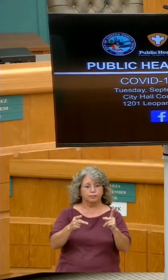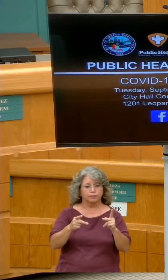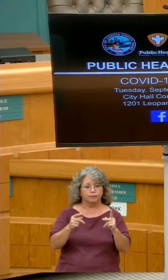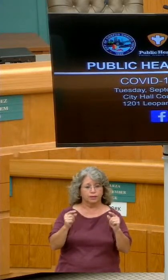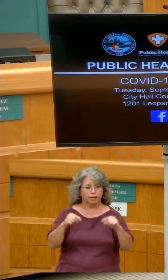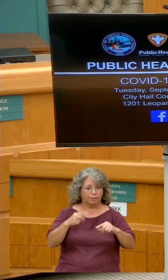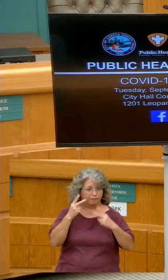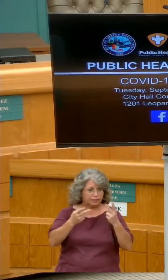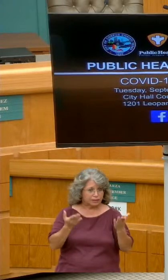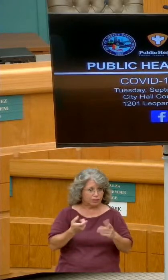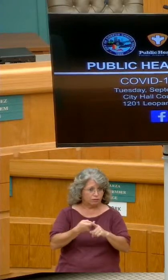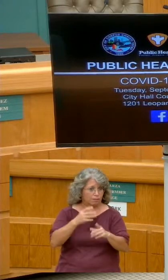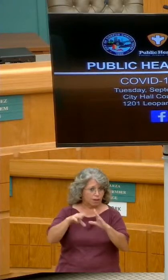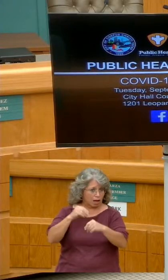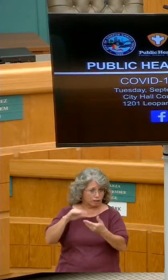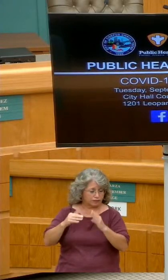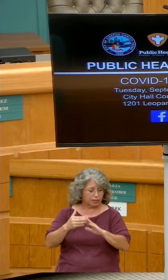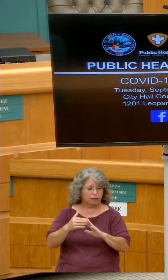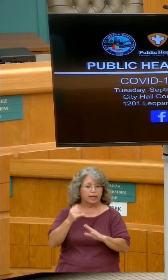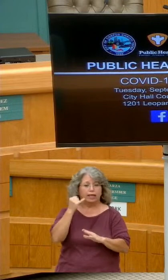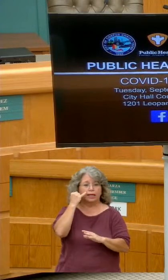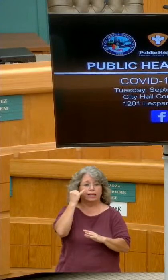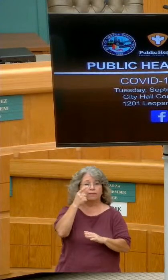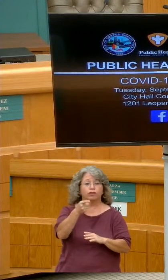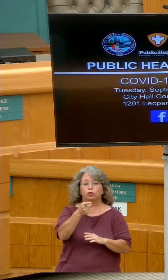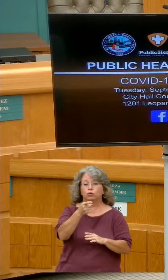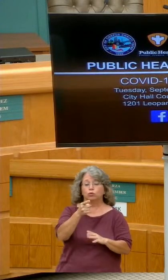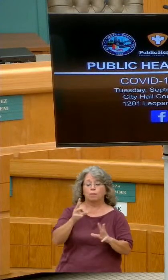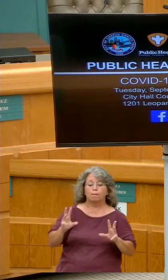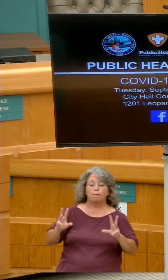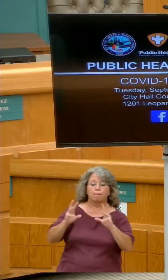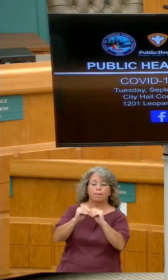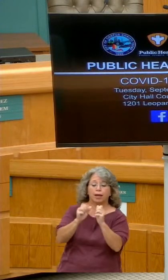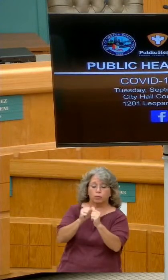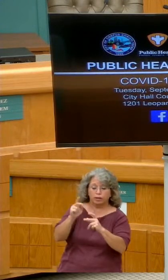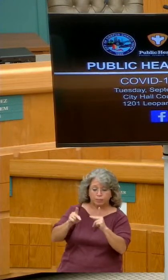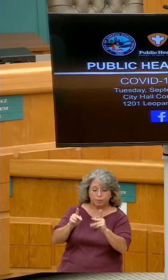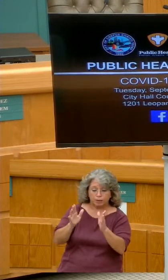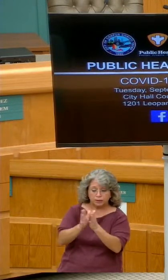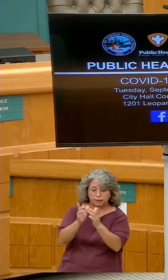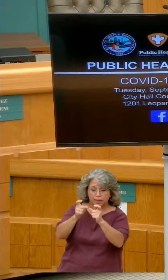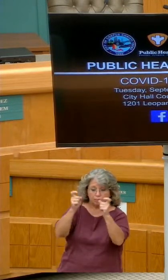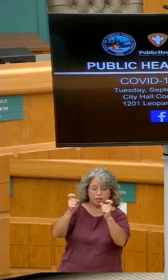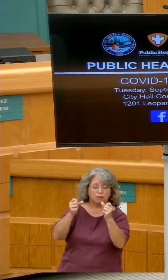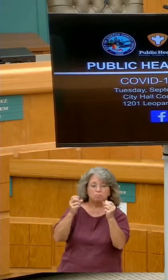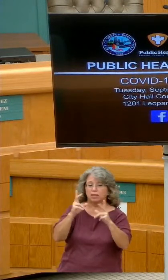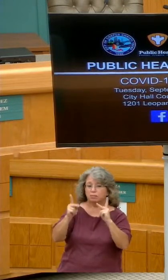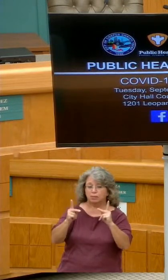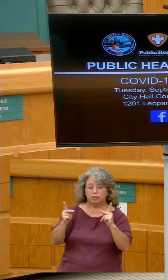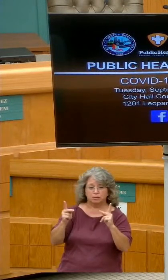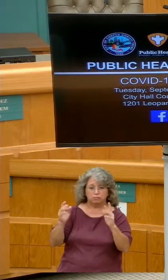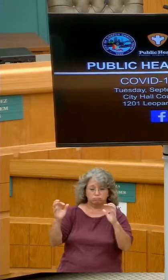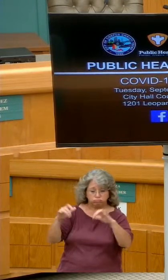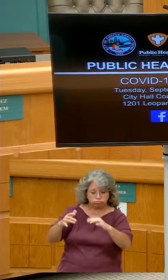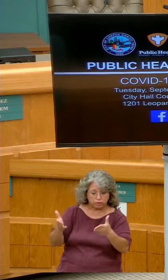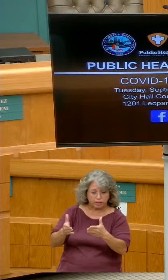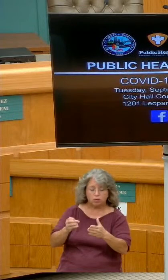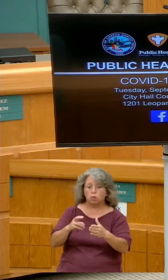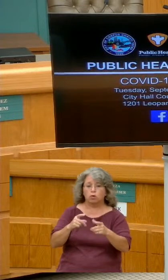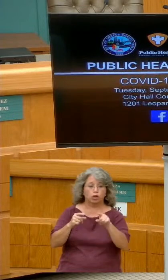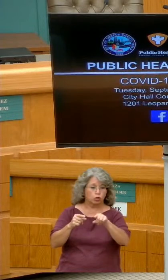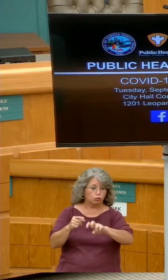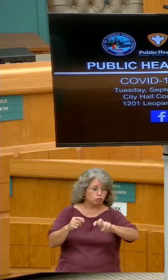as well. If you celebrated with people, and many people were in attendance, whether it was here in Nueces County or somewhere